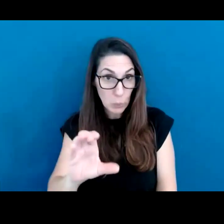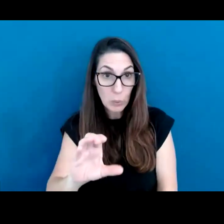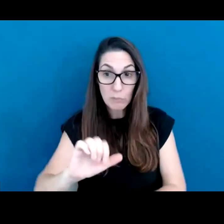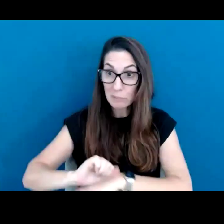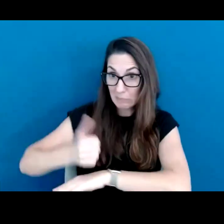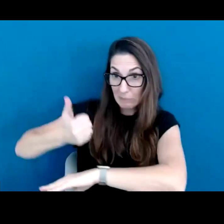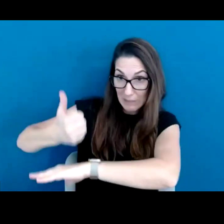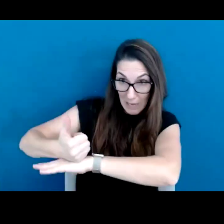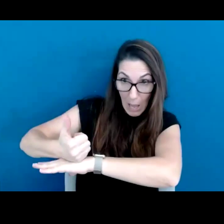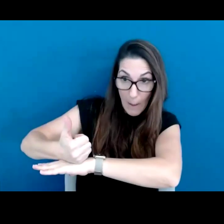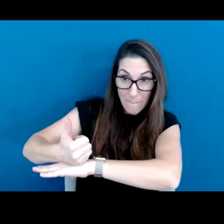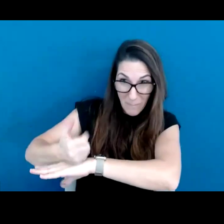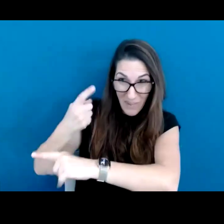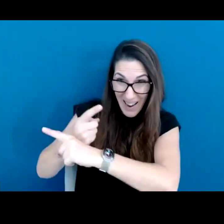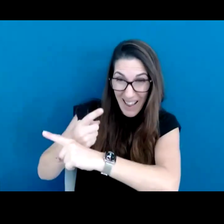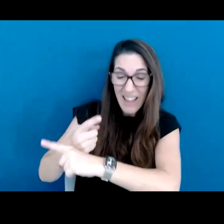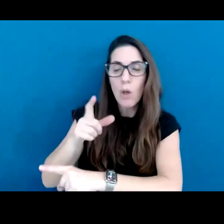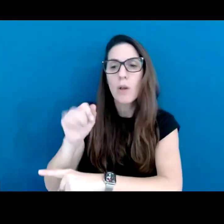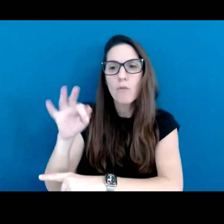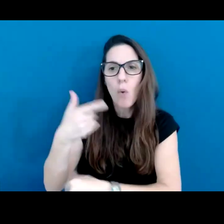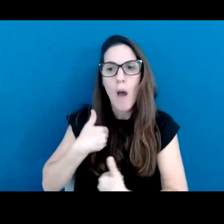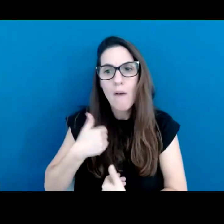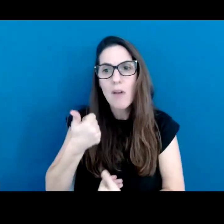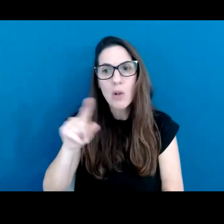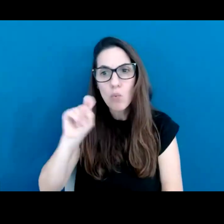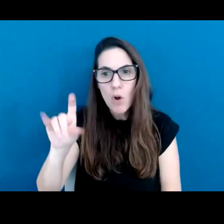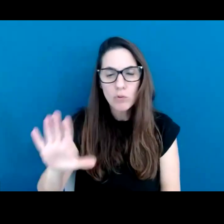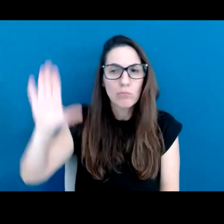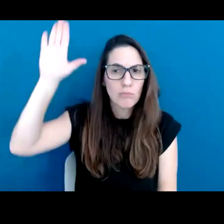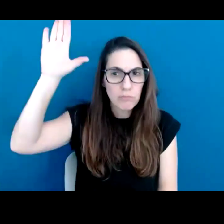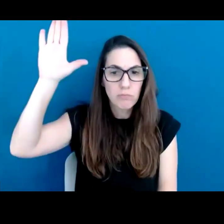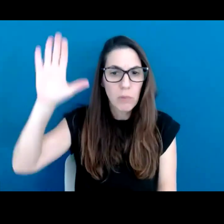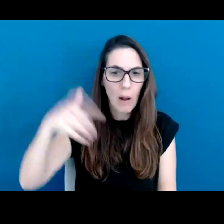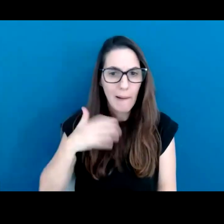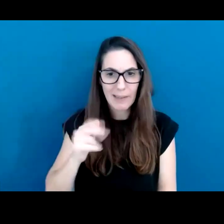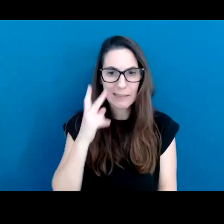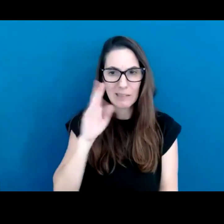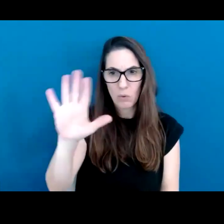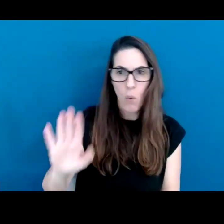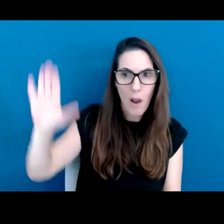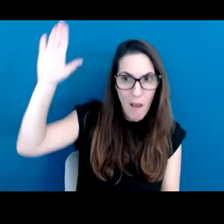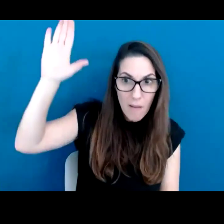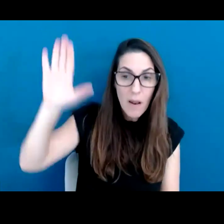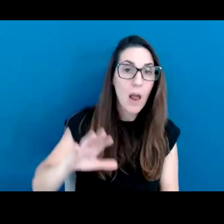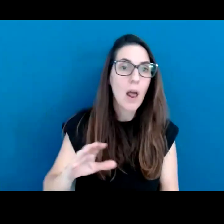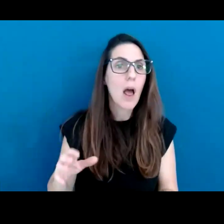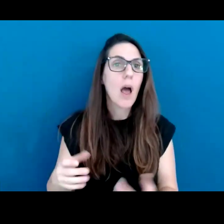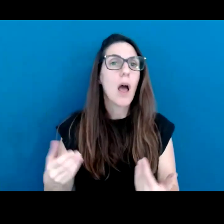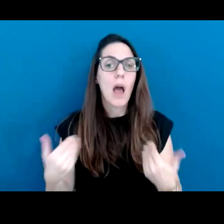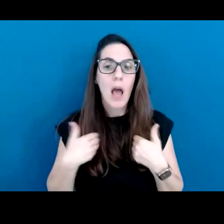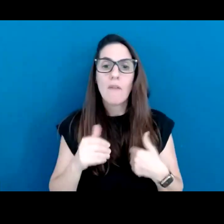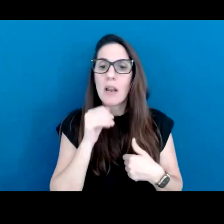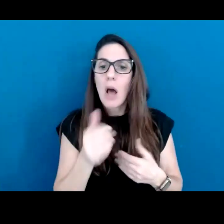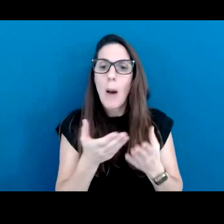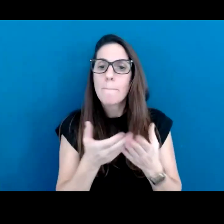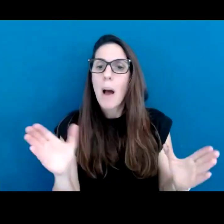if you've got something to say, certainly raise your hand and I can see that. There is as we discussed before, there's a non-public chat, so